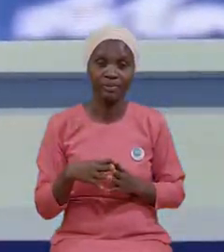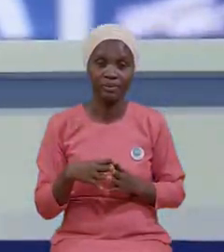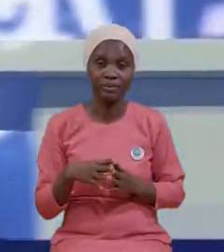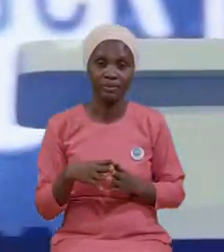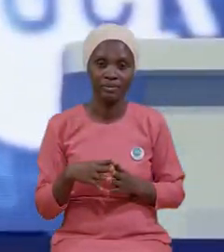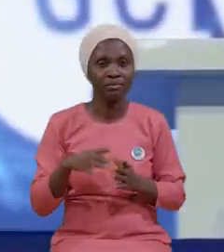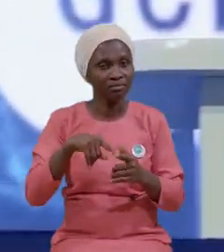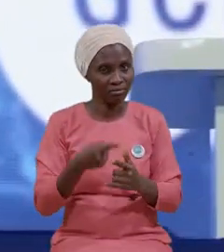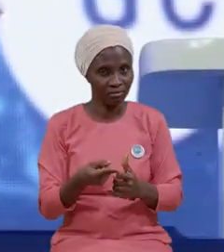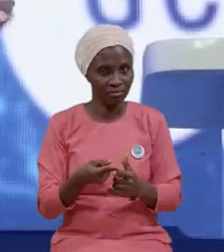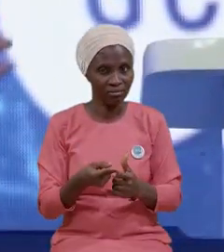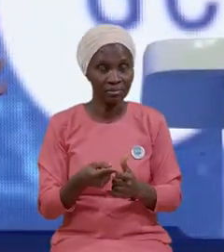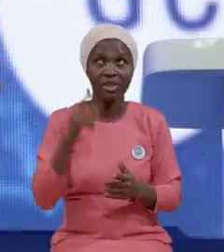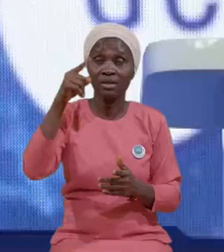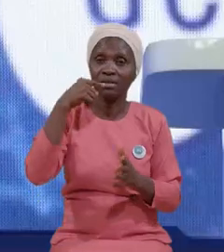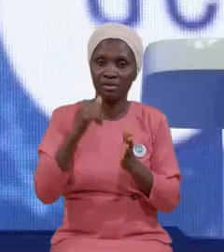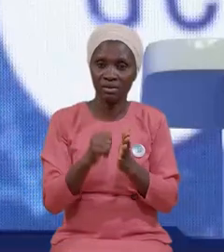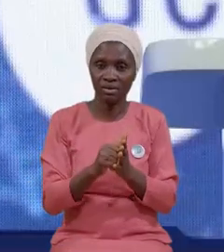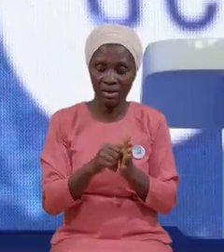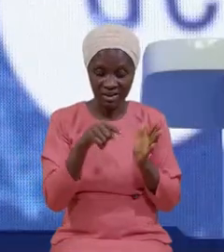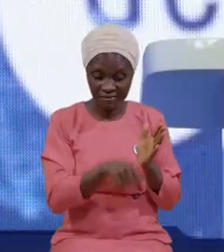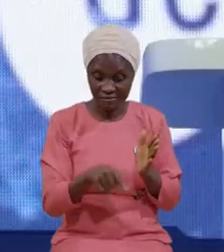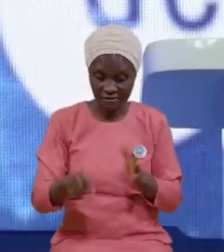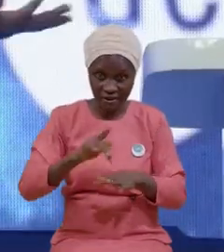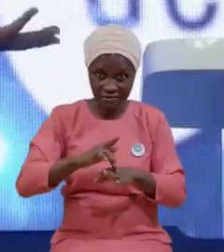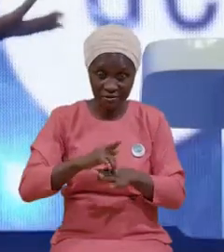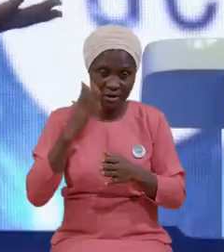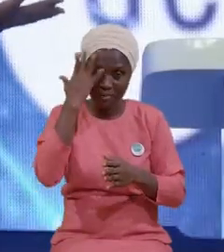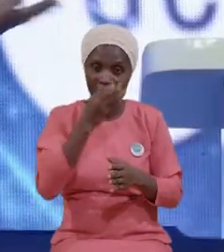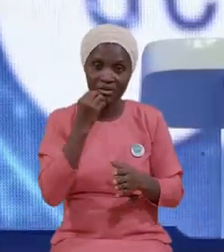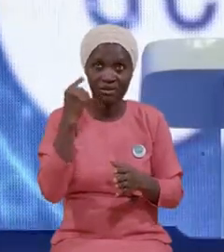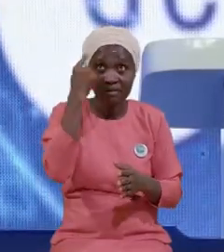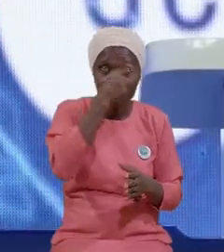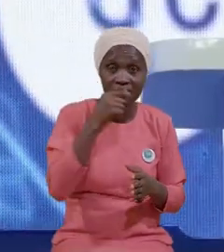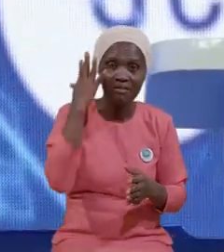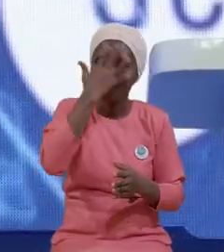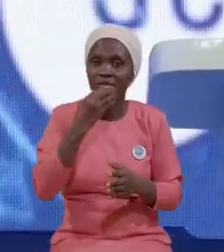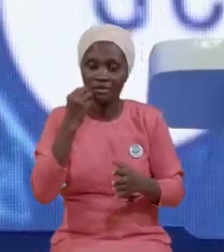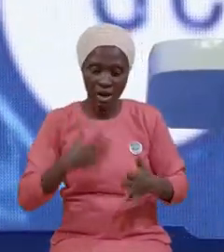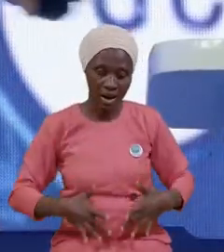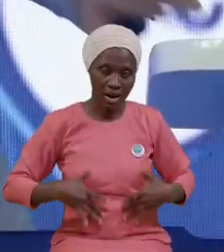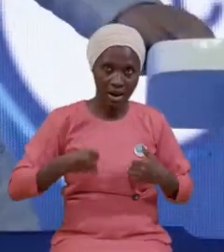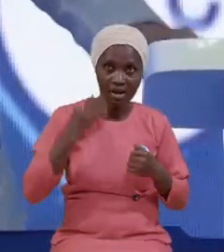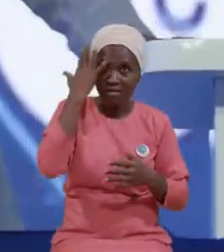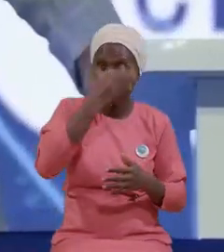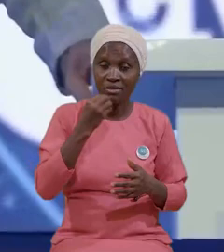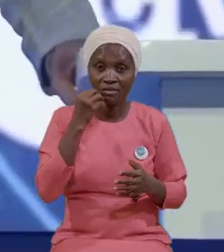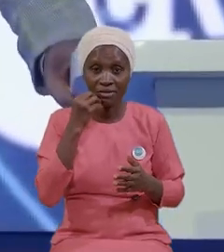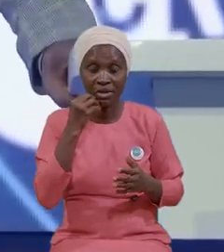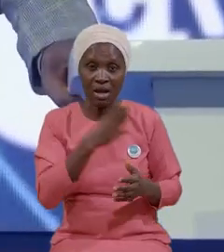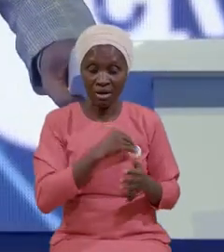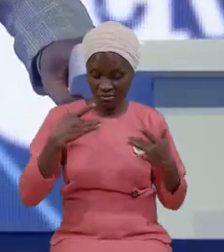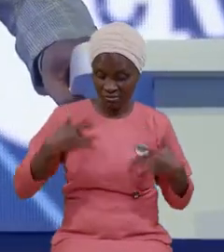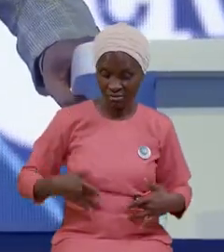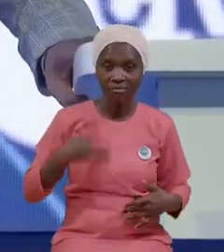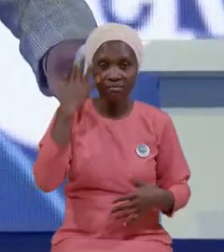Then it says, feet beautiful, face beautiful, life beautiful, appearance beautiful,